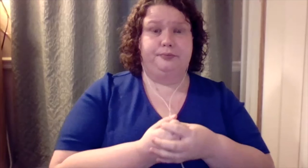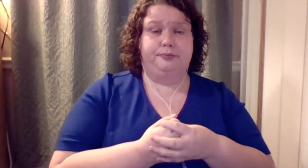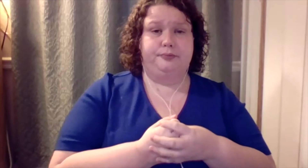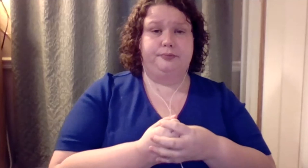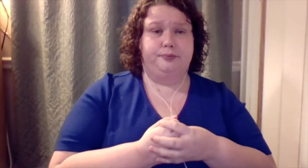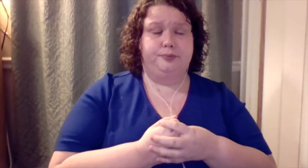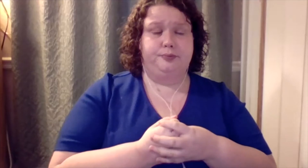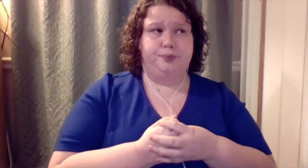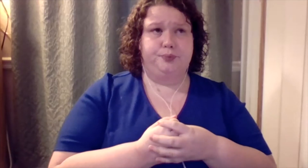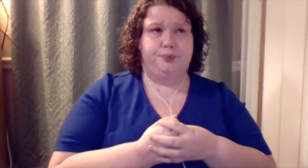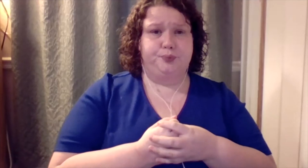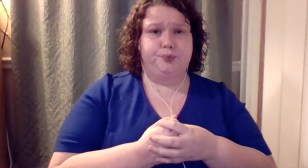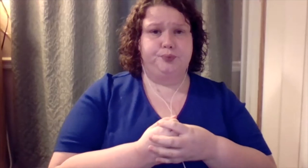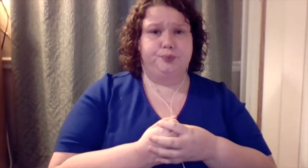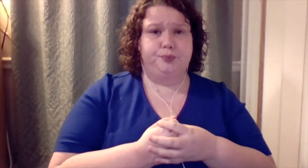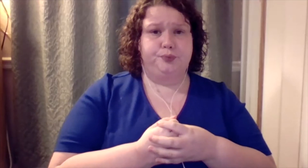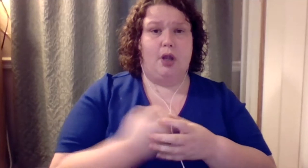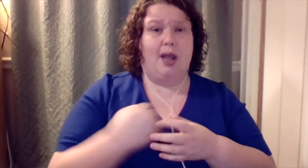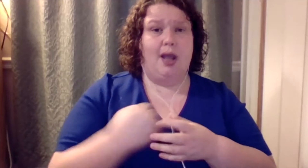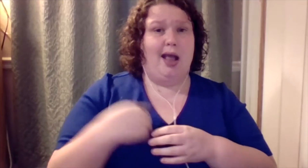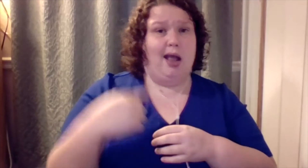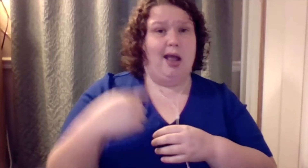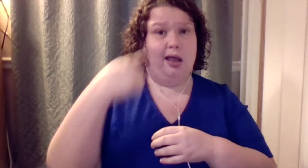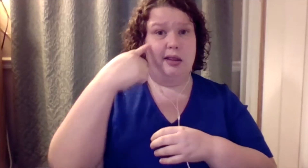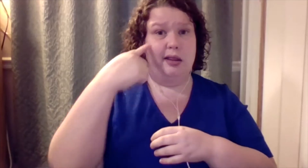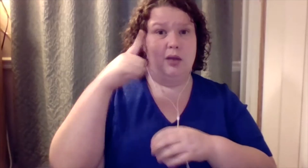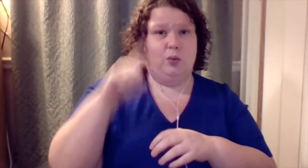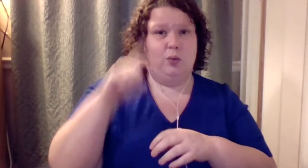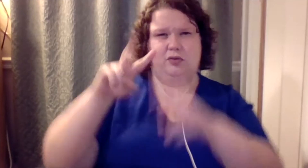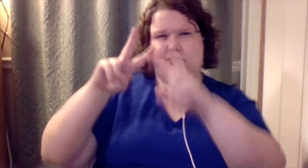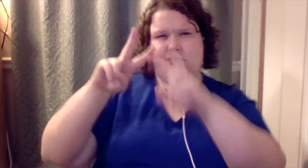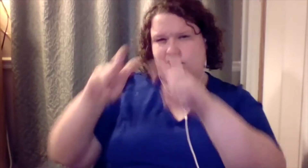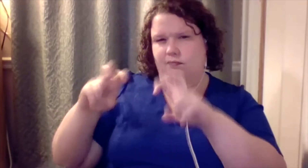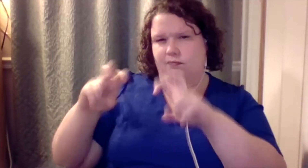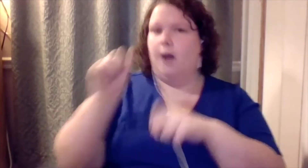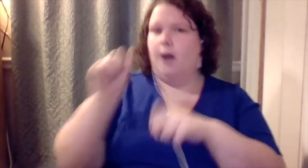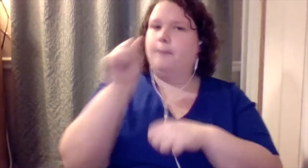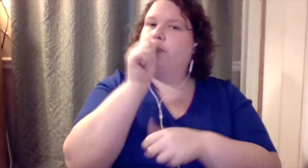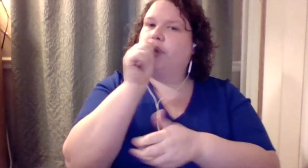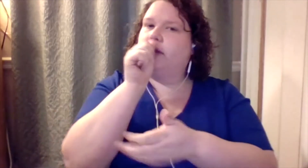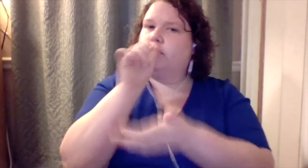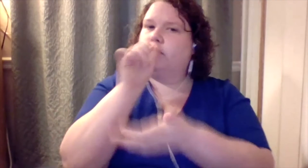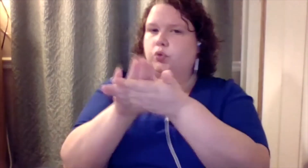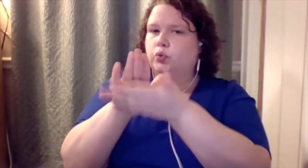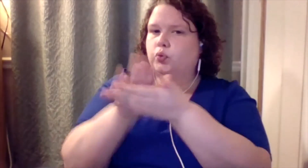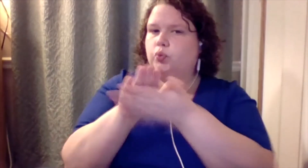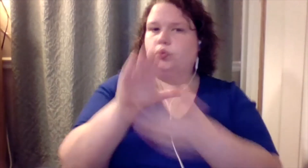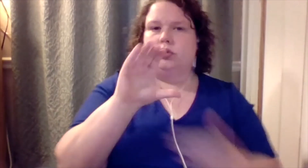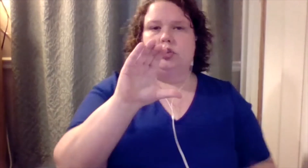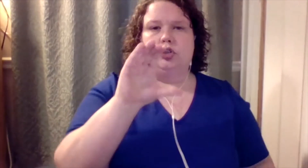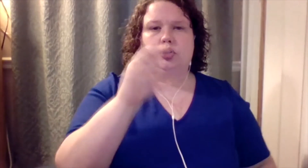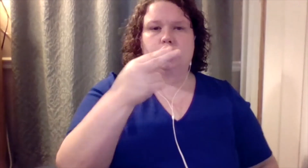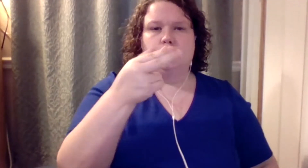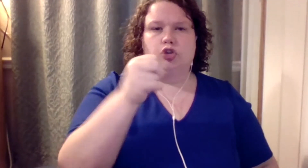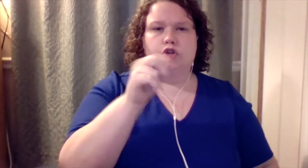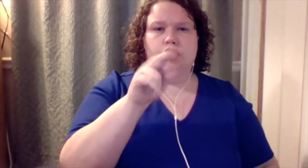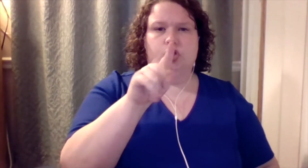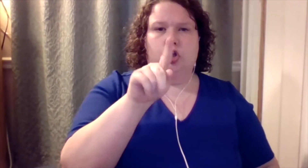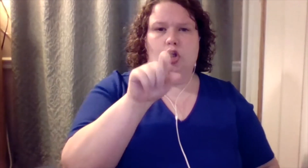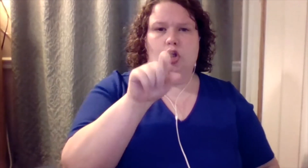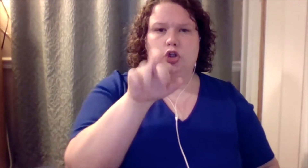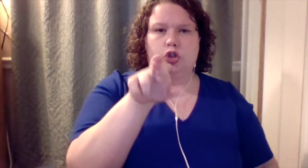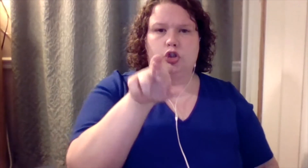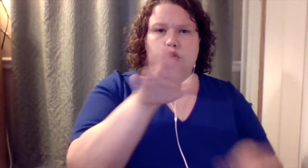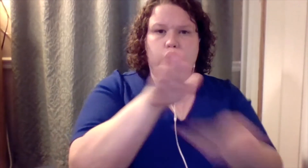to look at private schools, charter schools, and where they fit in, even though